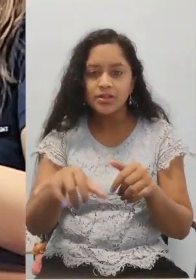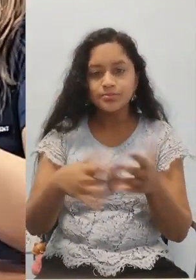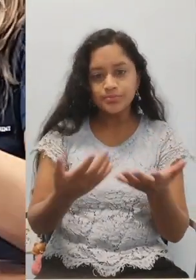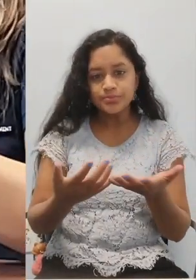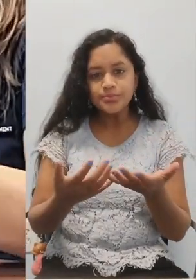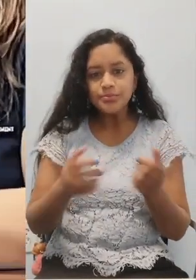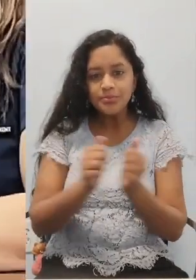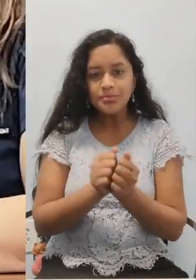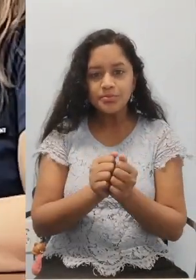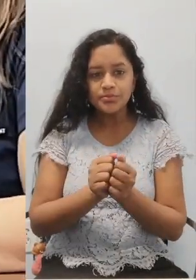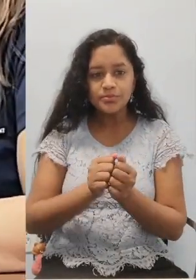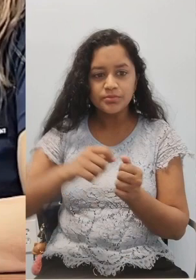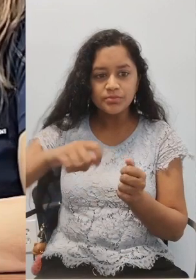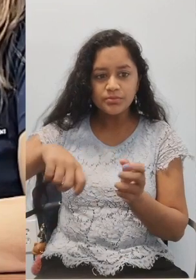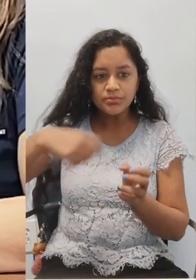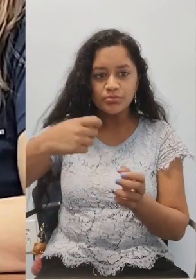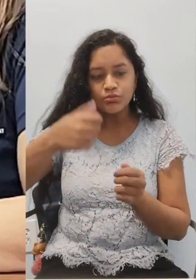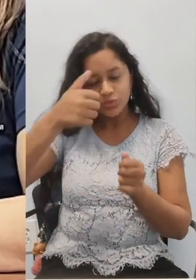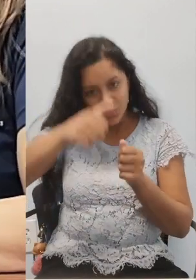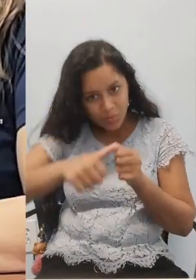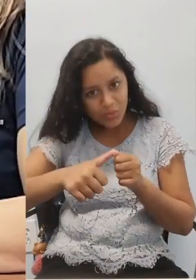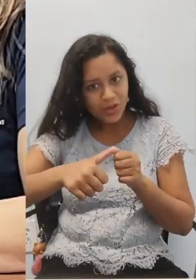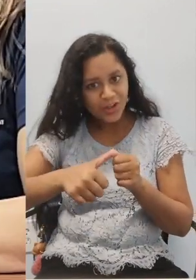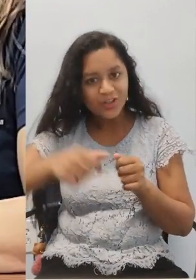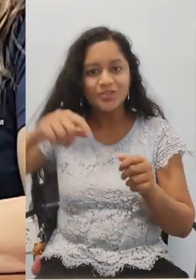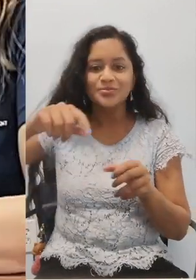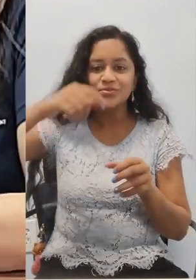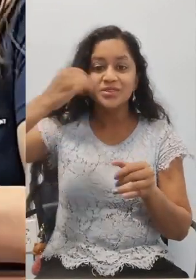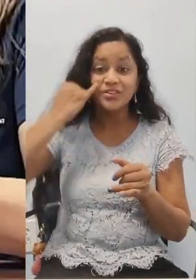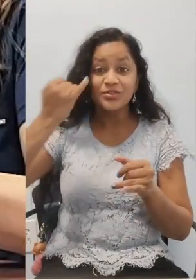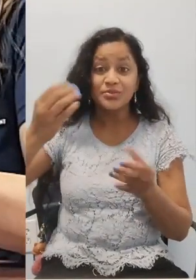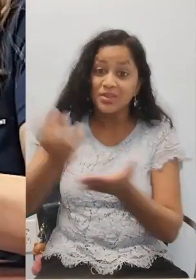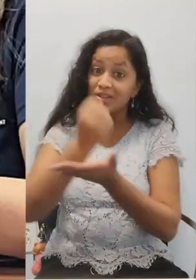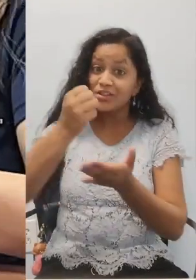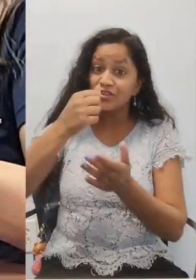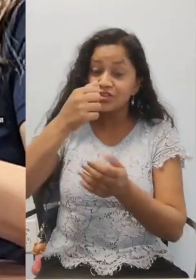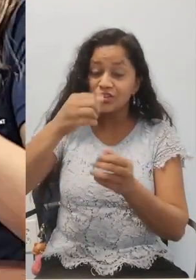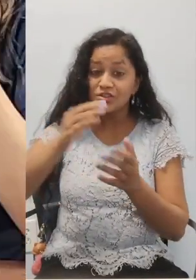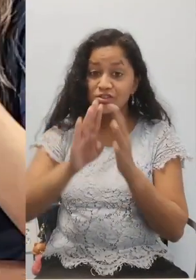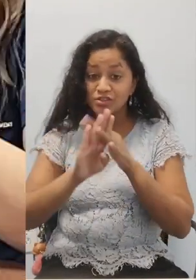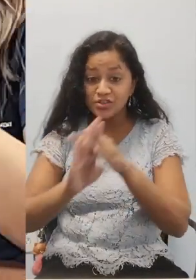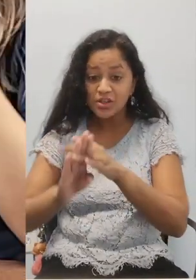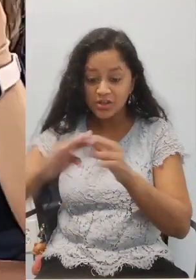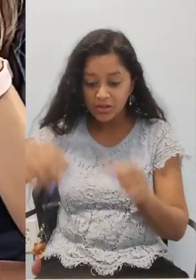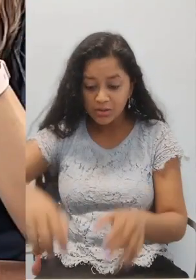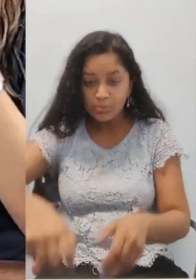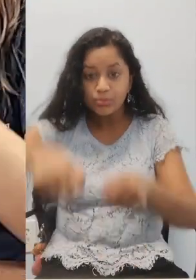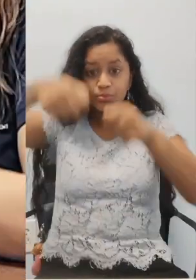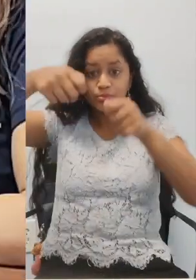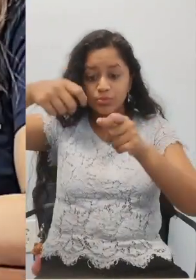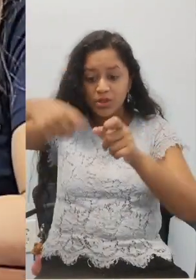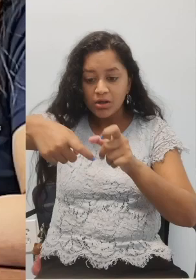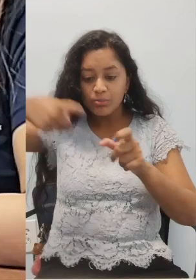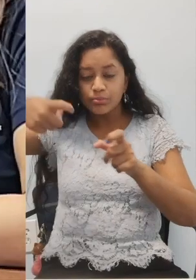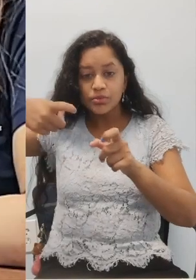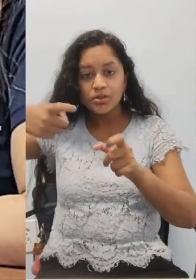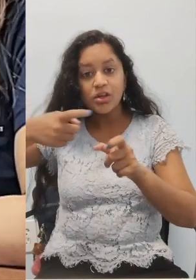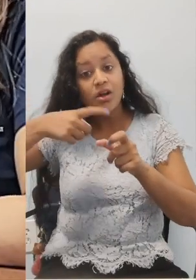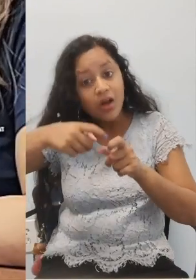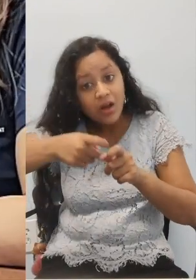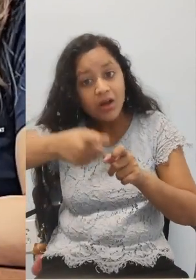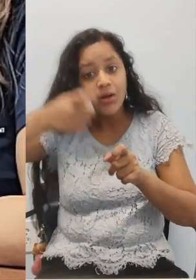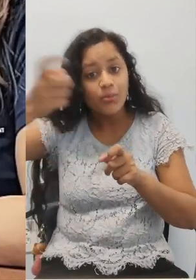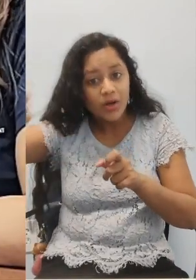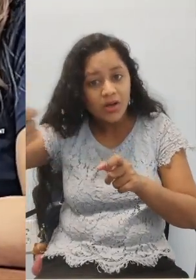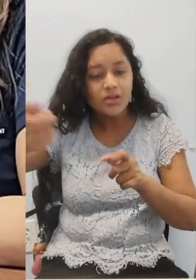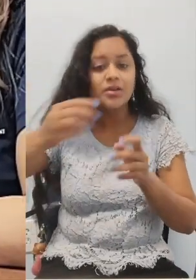the unintentional catch happens. And what you've got to do is bring the shark in and remove the line if you